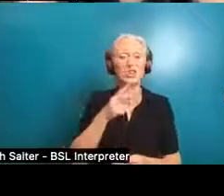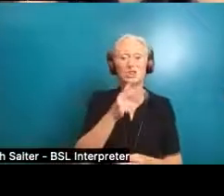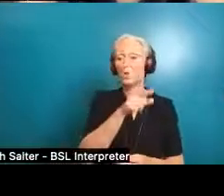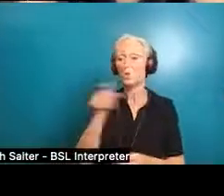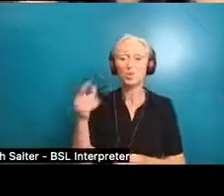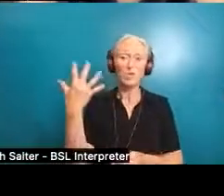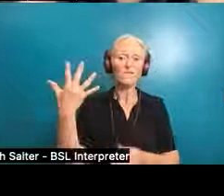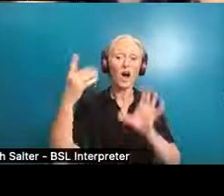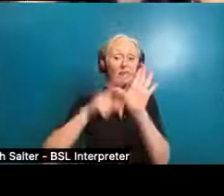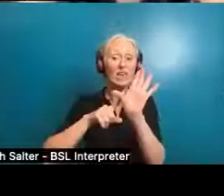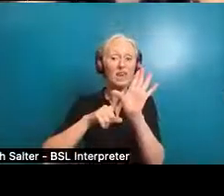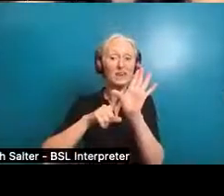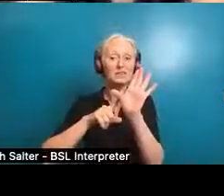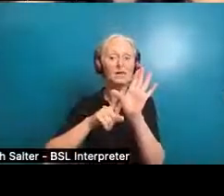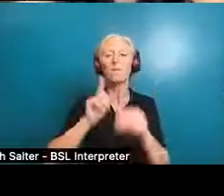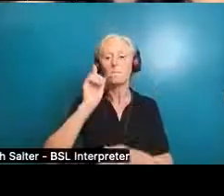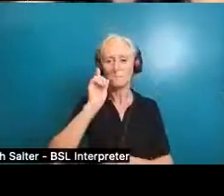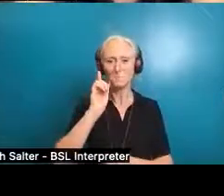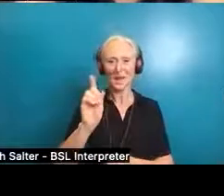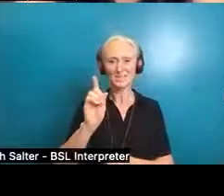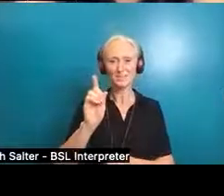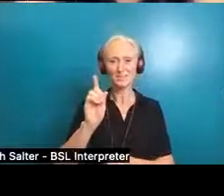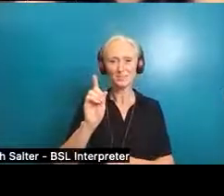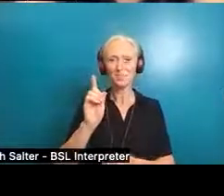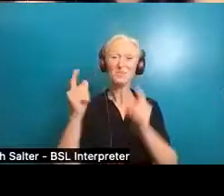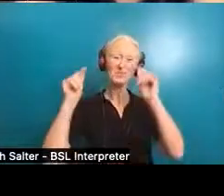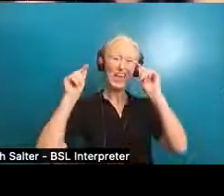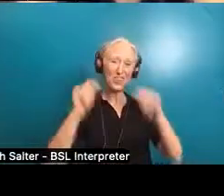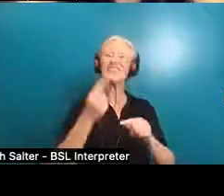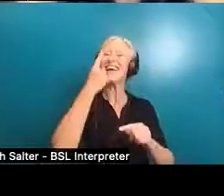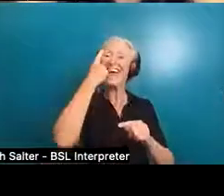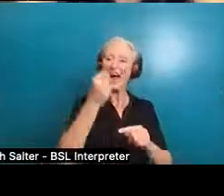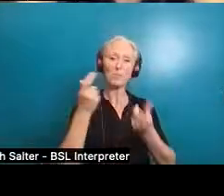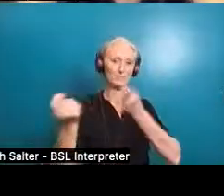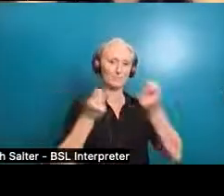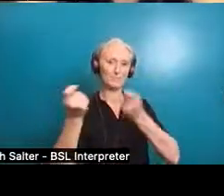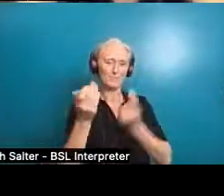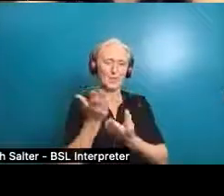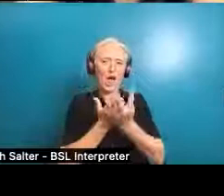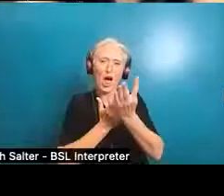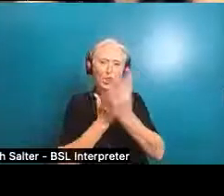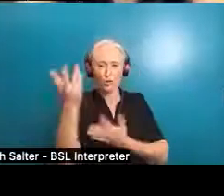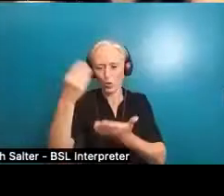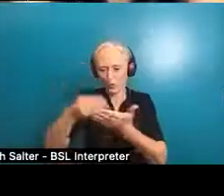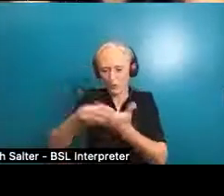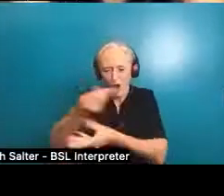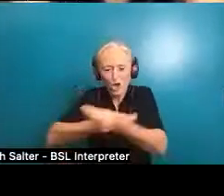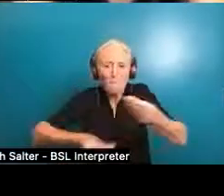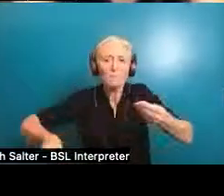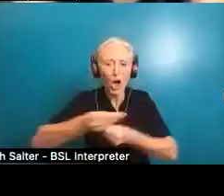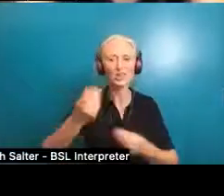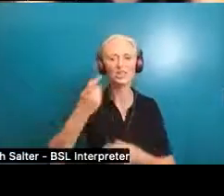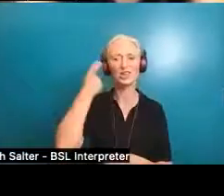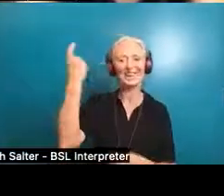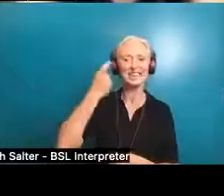hands of the company, and it's very much commercially driven in these circumstances. So often I get asked, well, why can't we